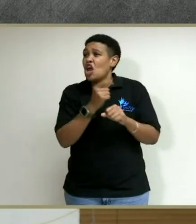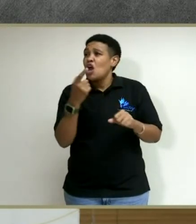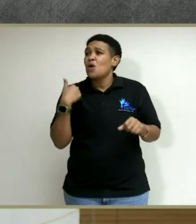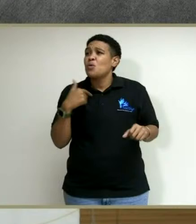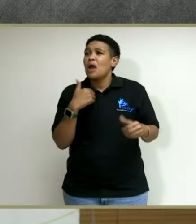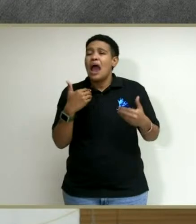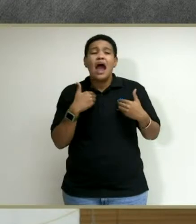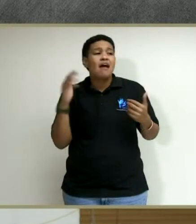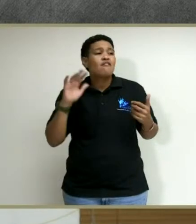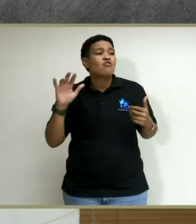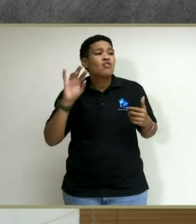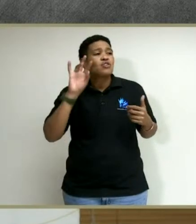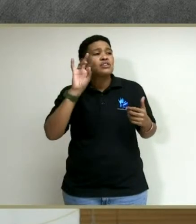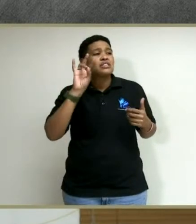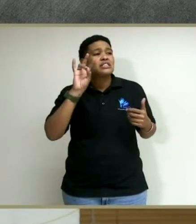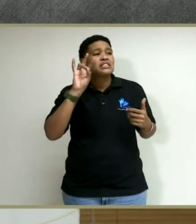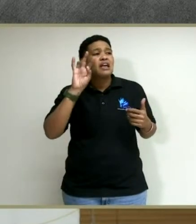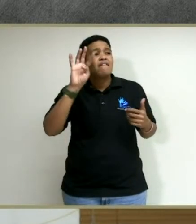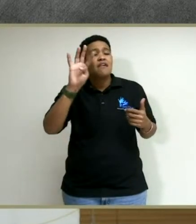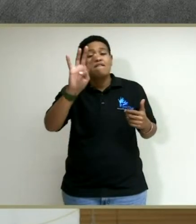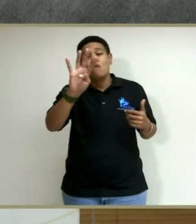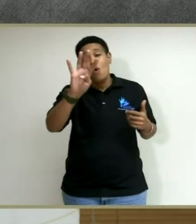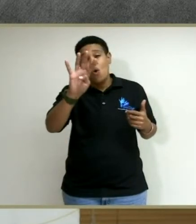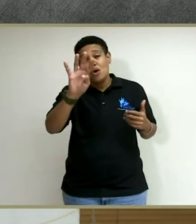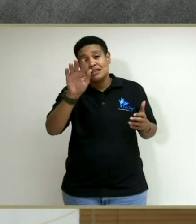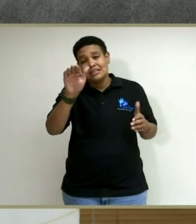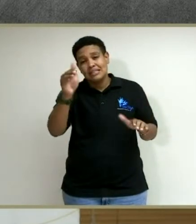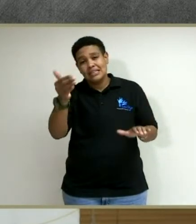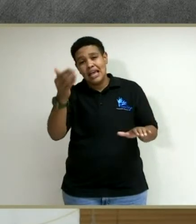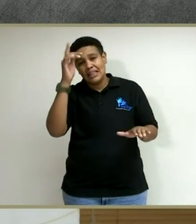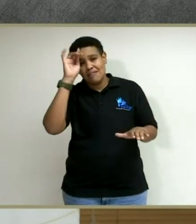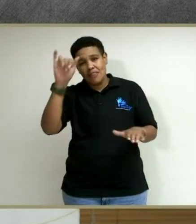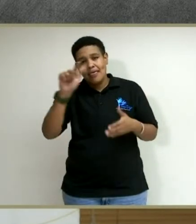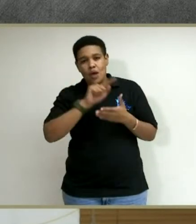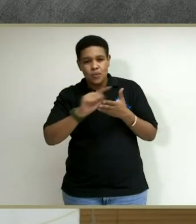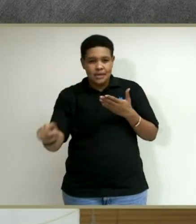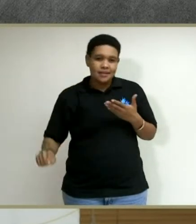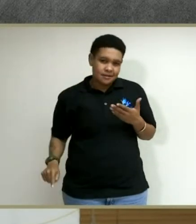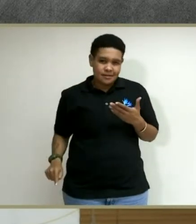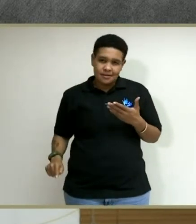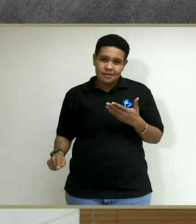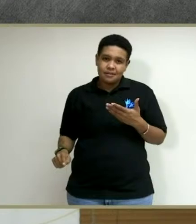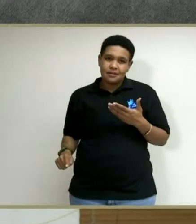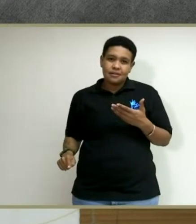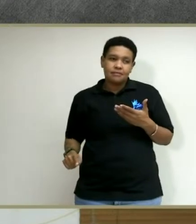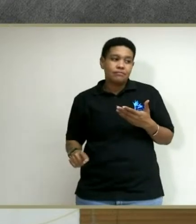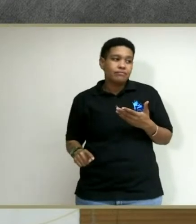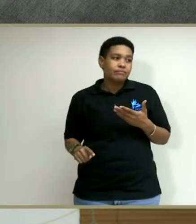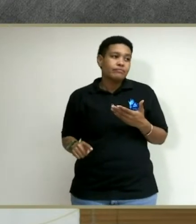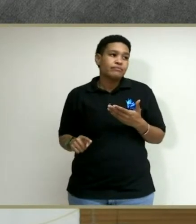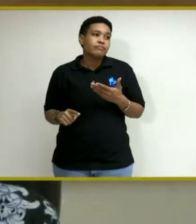had about 74 deaths for that week.